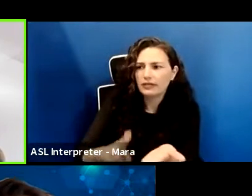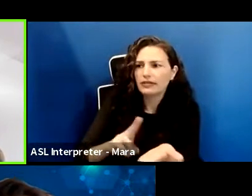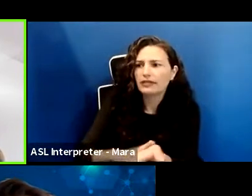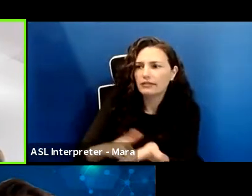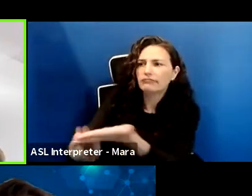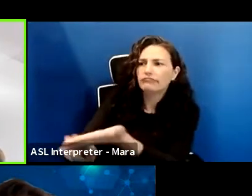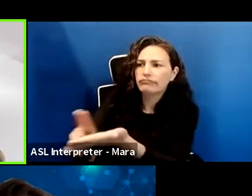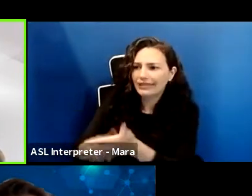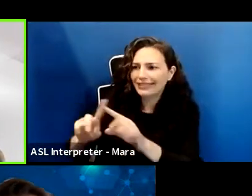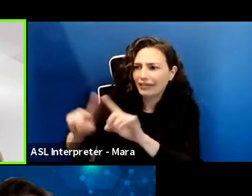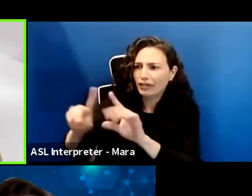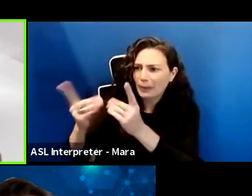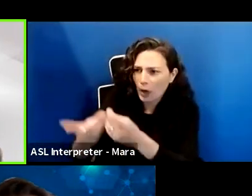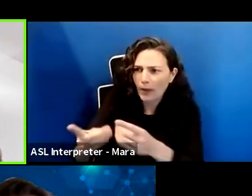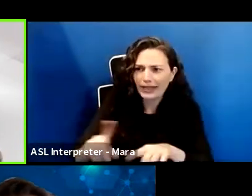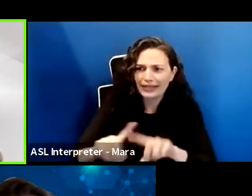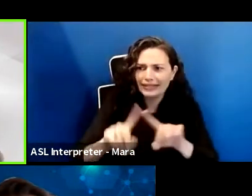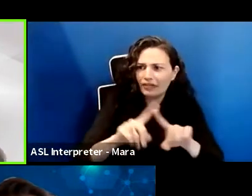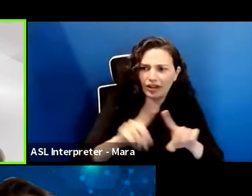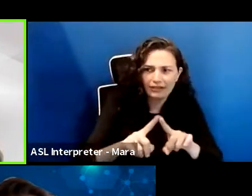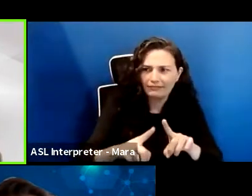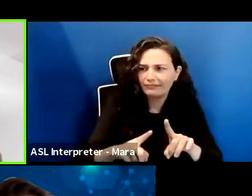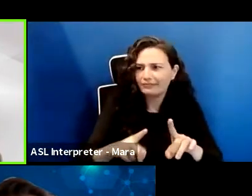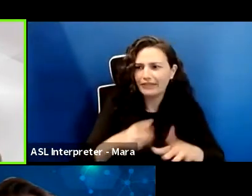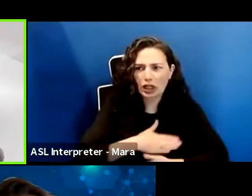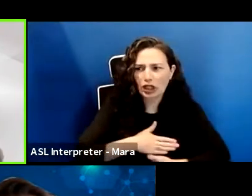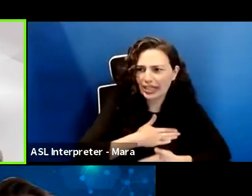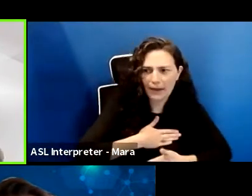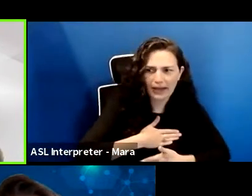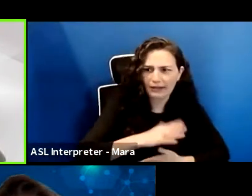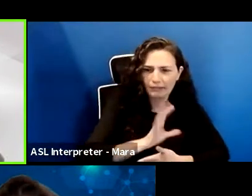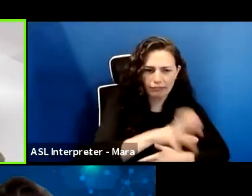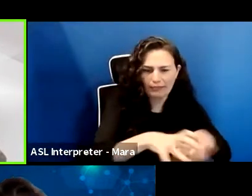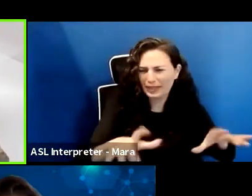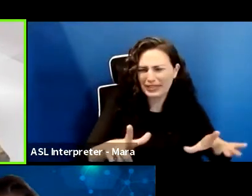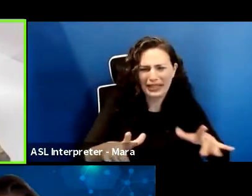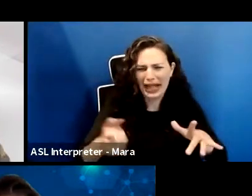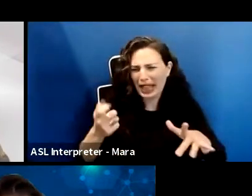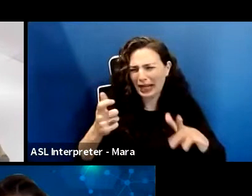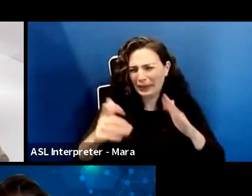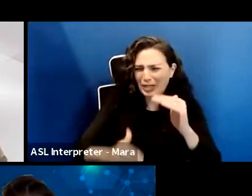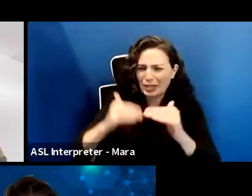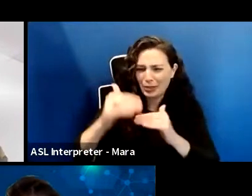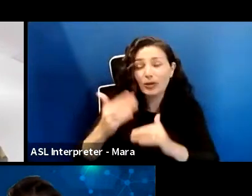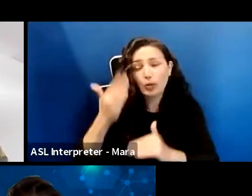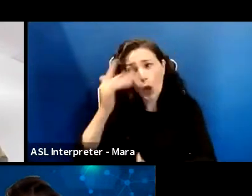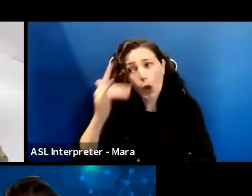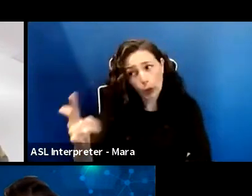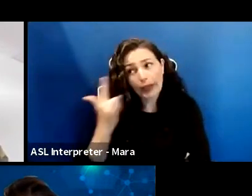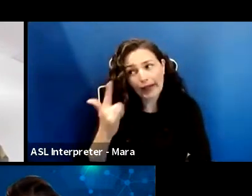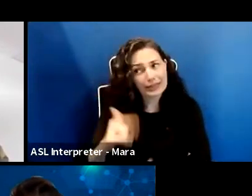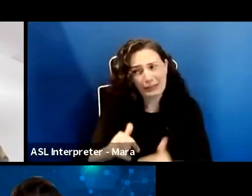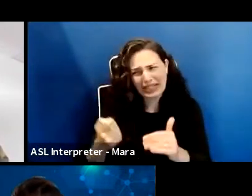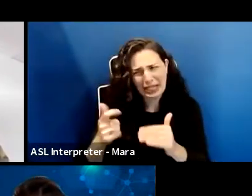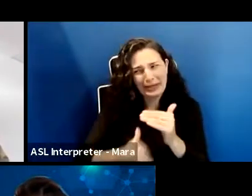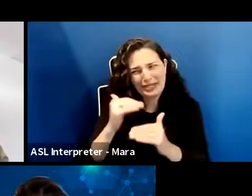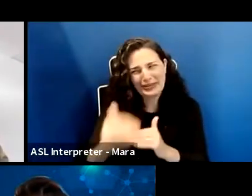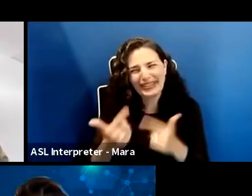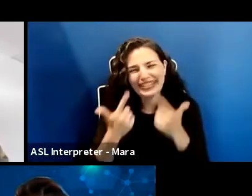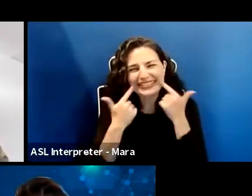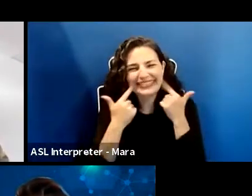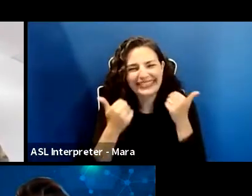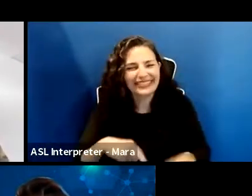entertainment contracts. We know you love us, but that may be just a tad bit overkill. Just to follow up on what Stephanie said,